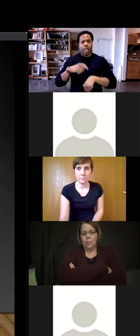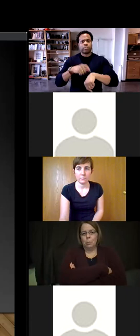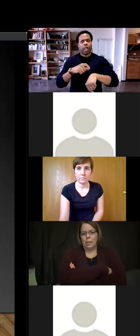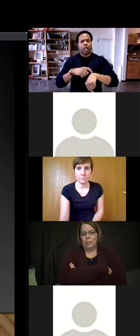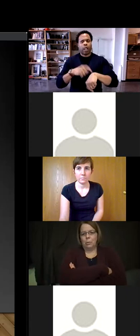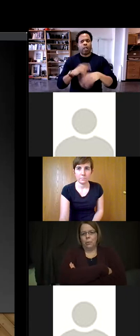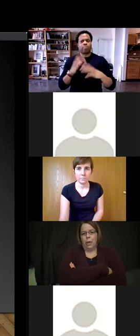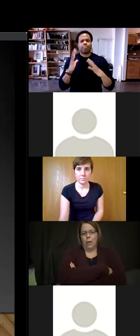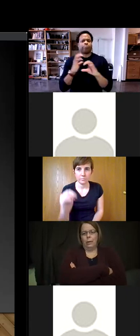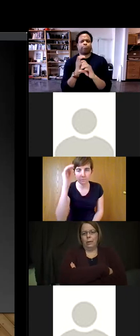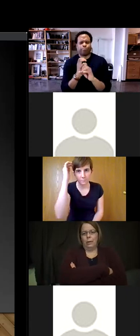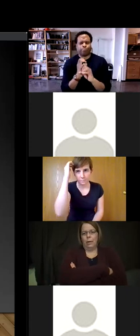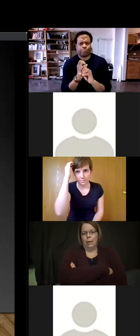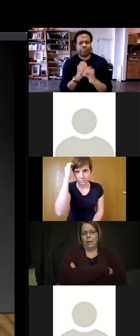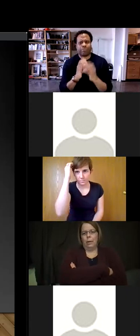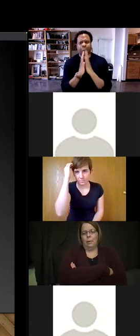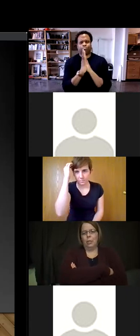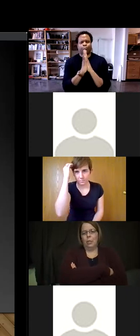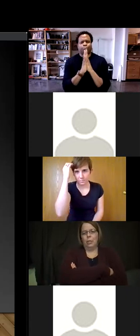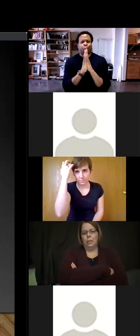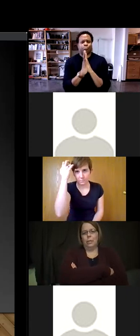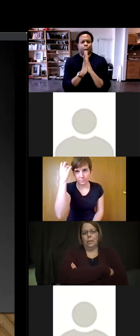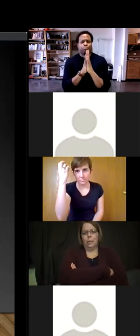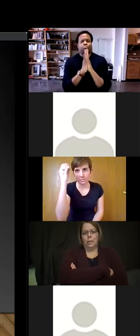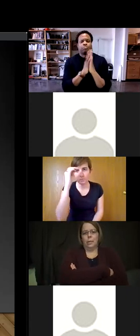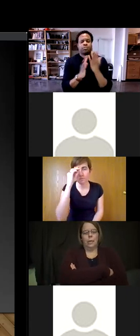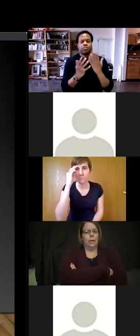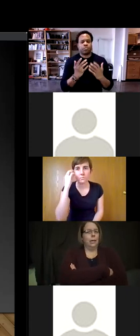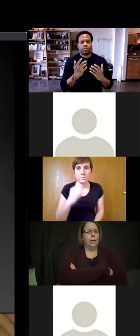It's also possible that a patient